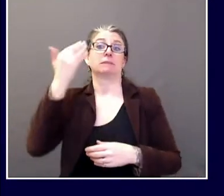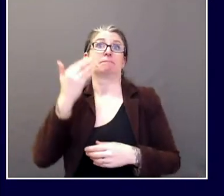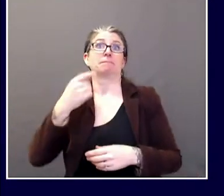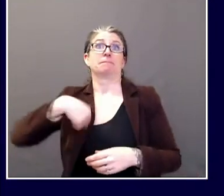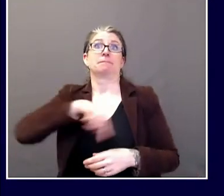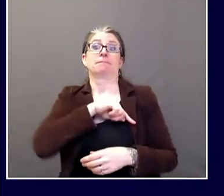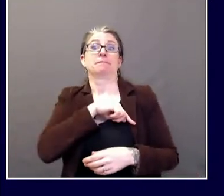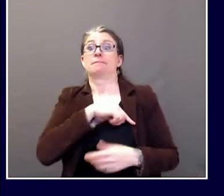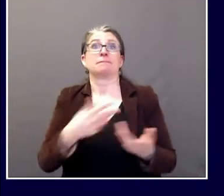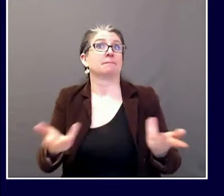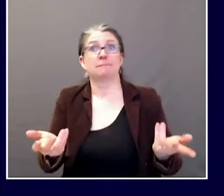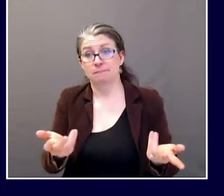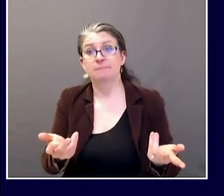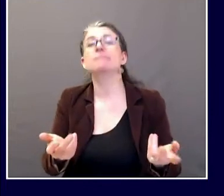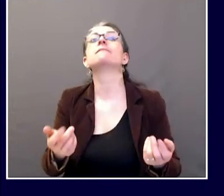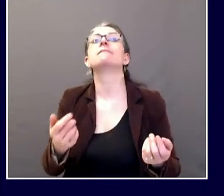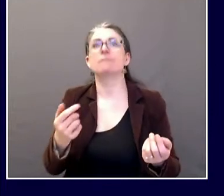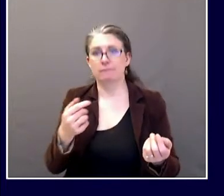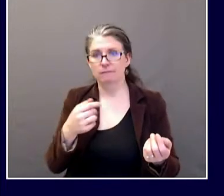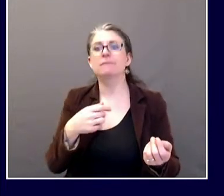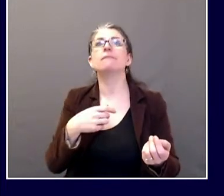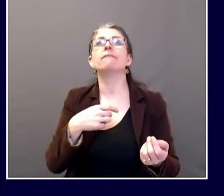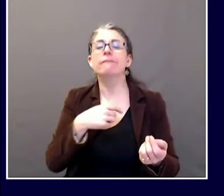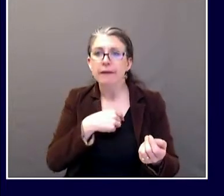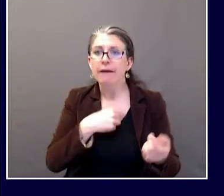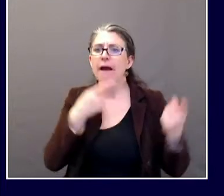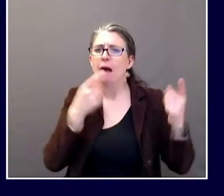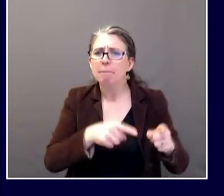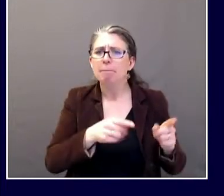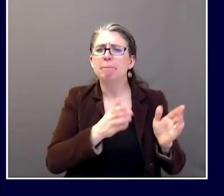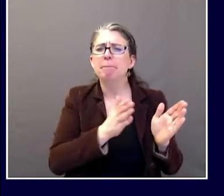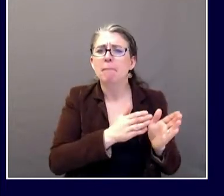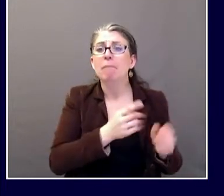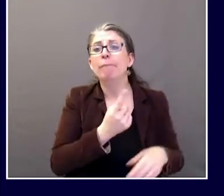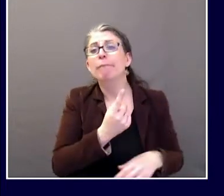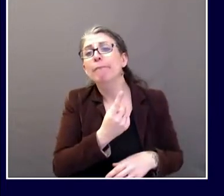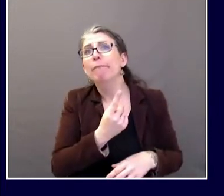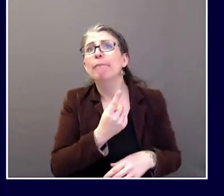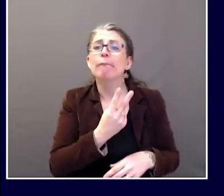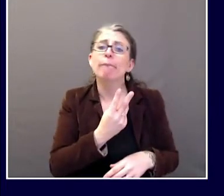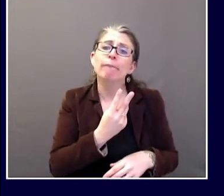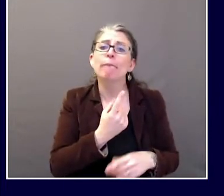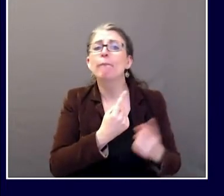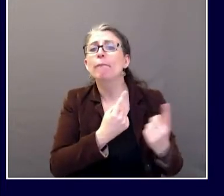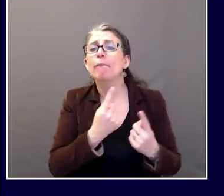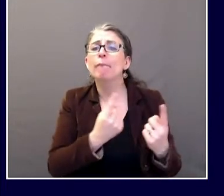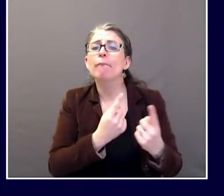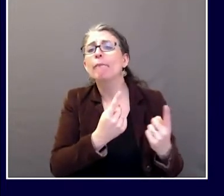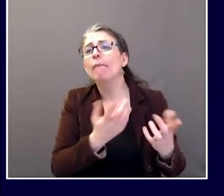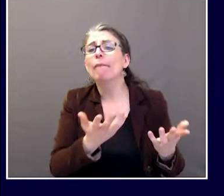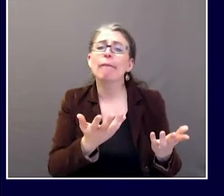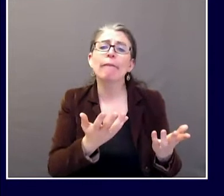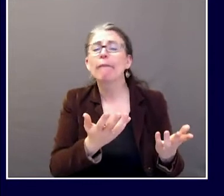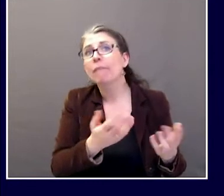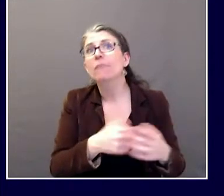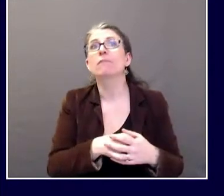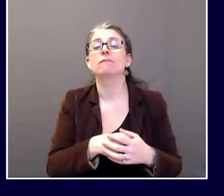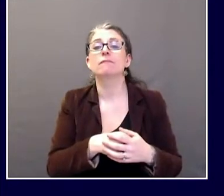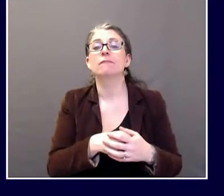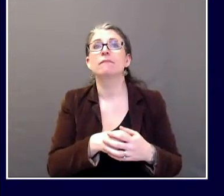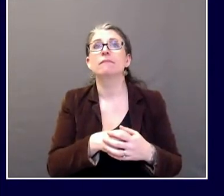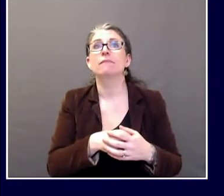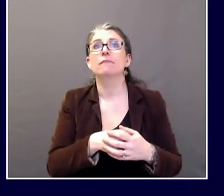cases, and indeed there have been outbreaks, we also, all throughout COVID, were balancing. If I had to